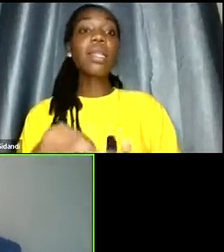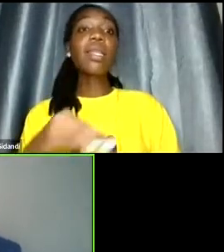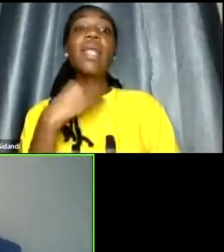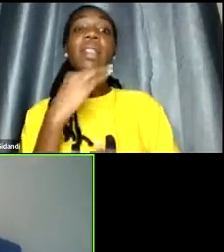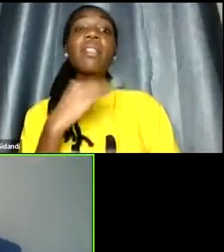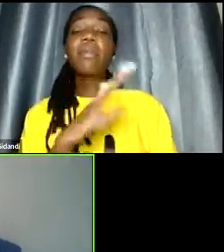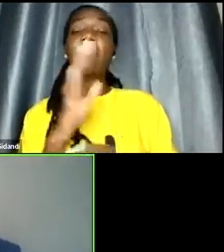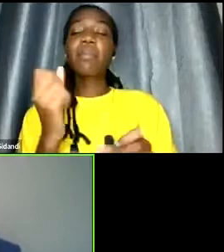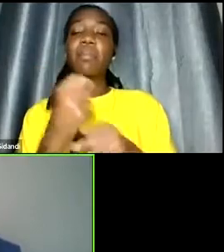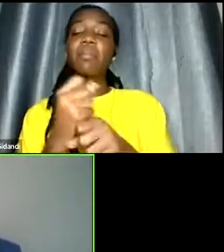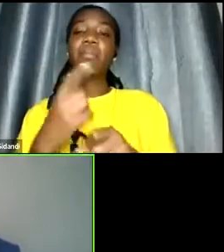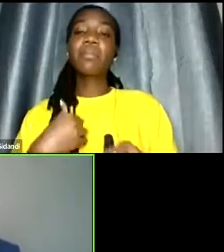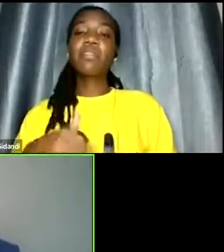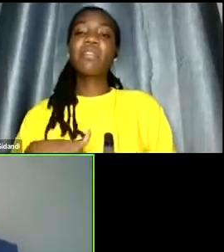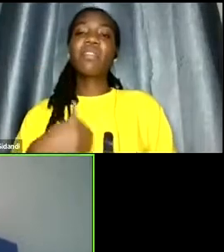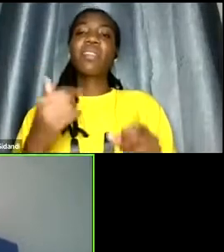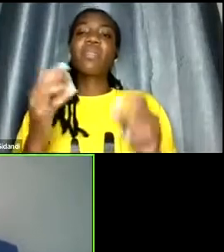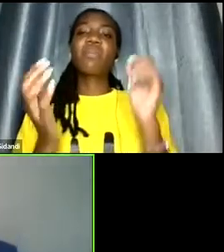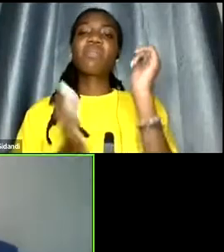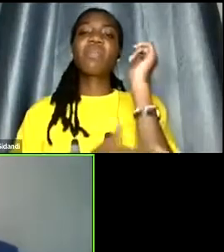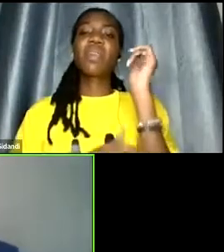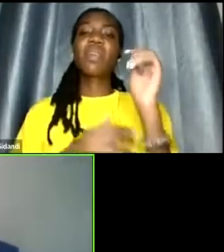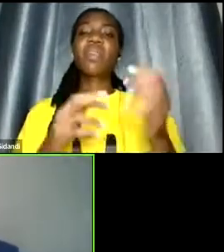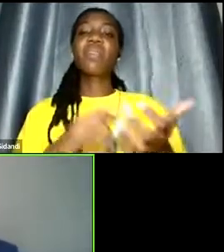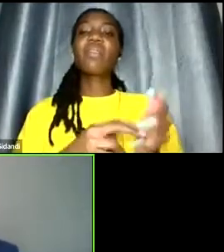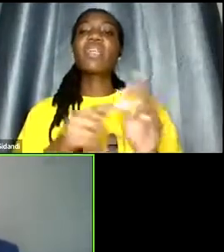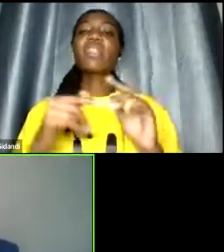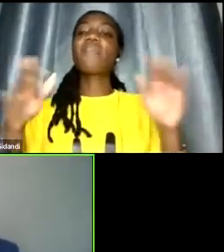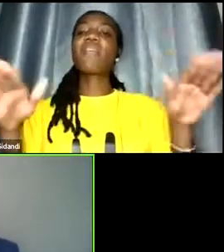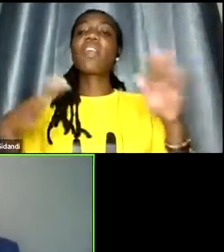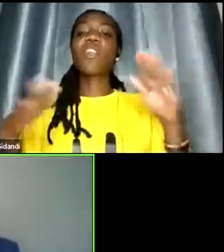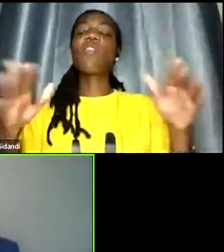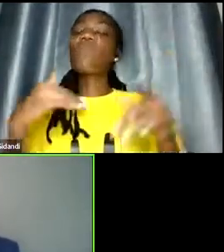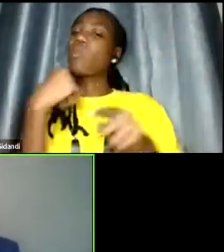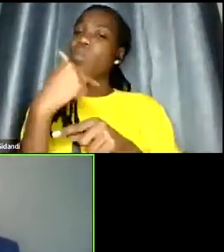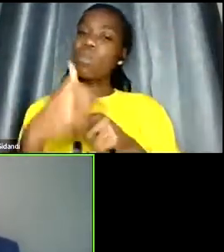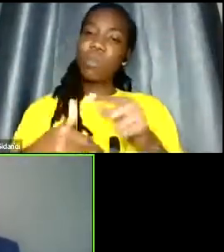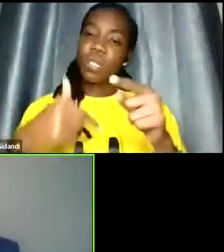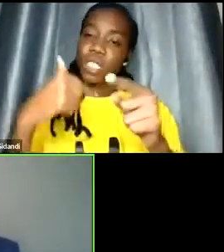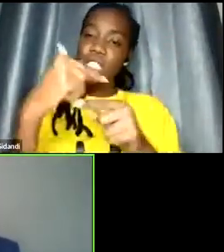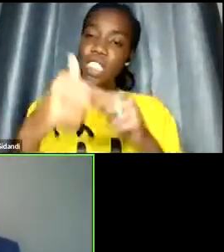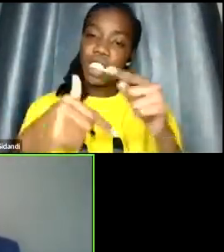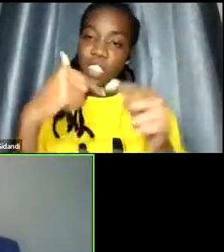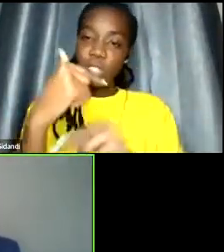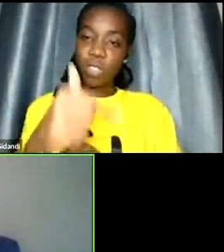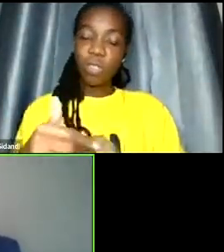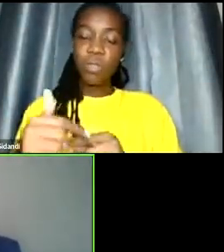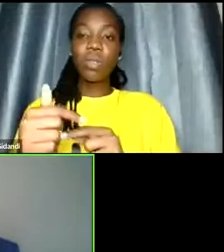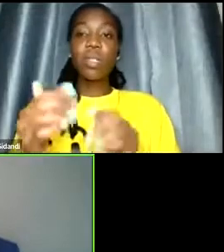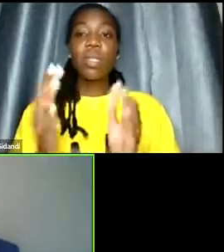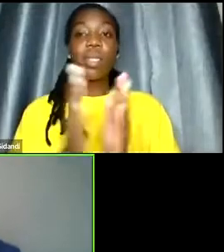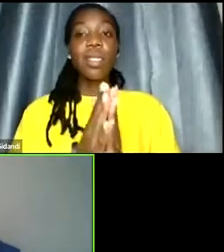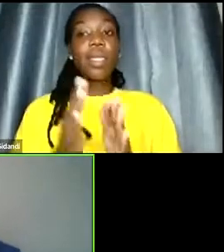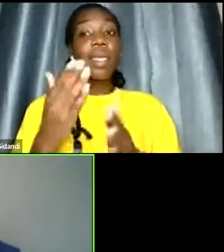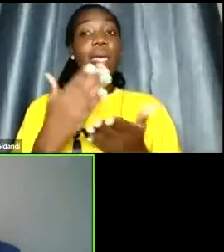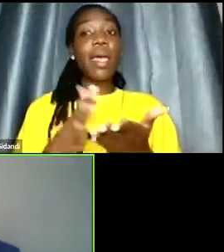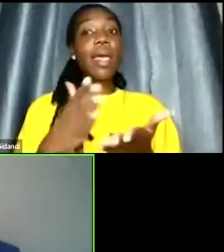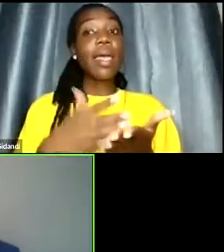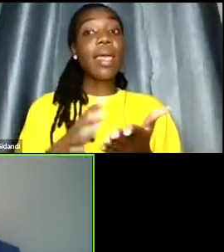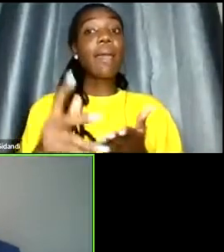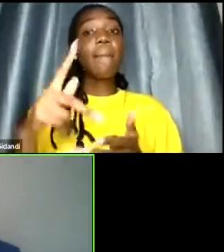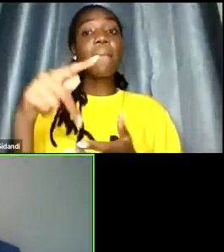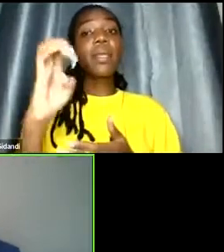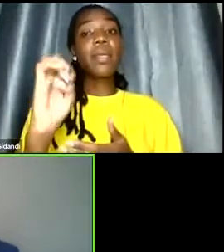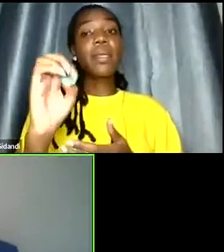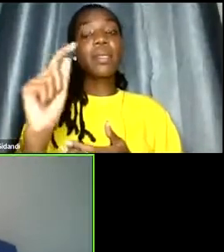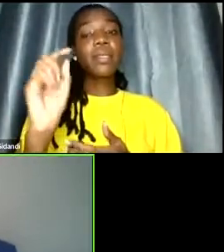But Safaricom has not collapsed. Safaricom has continued to thrive. They hired Peter Ndegwa. And